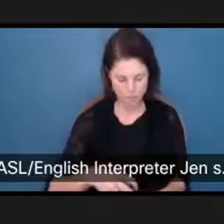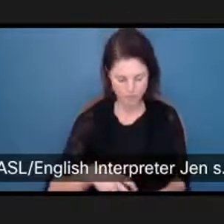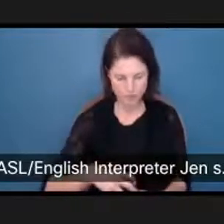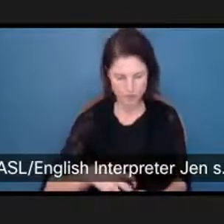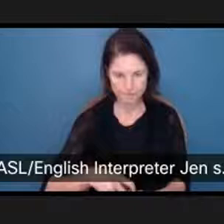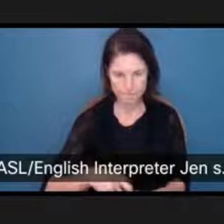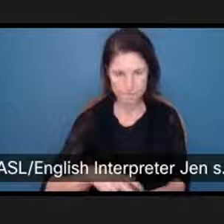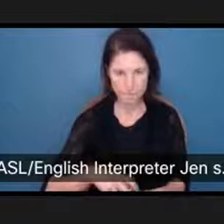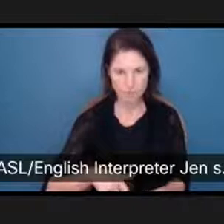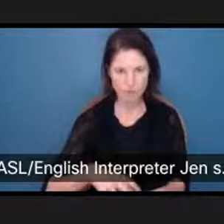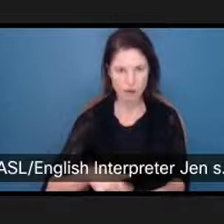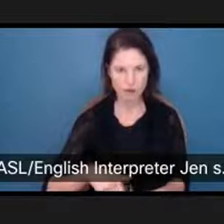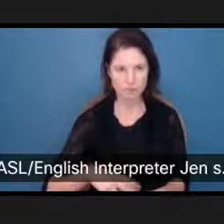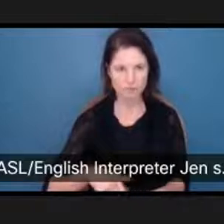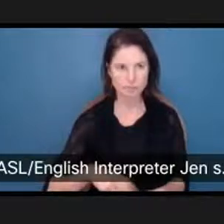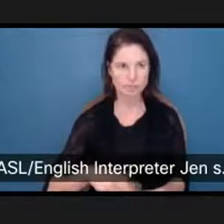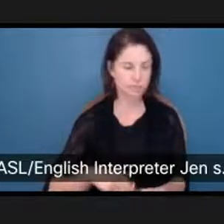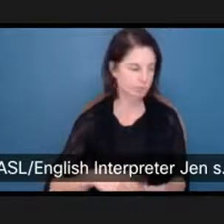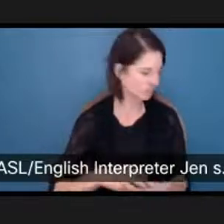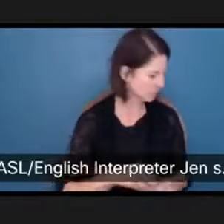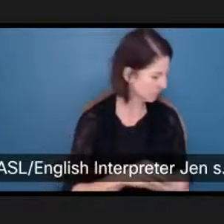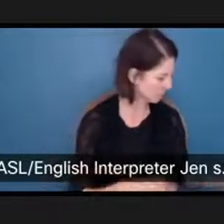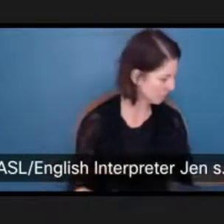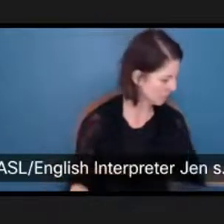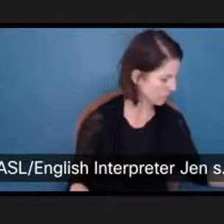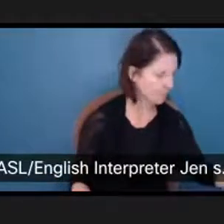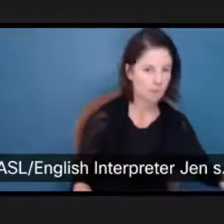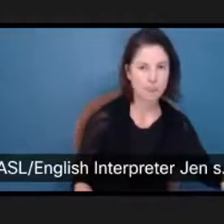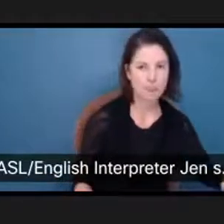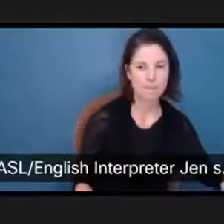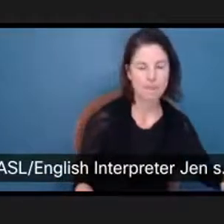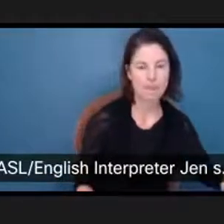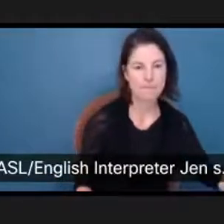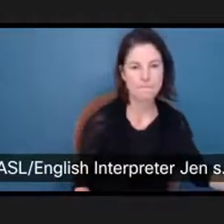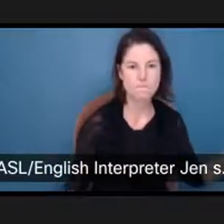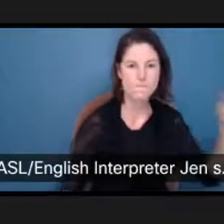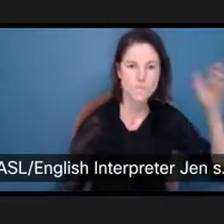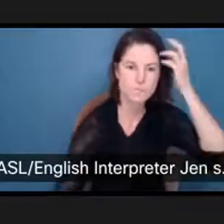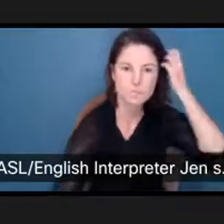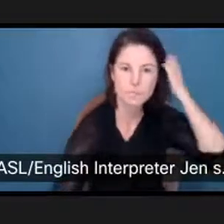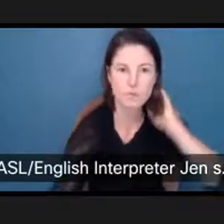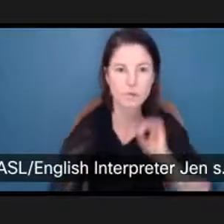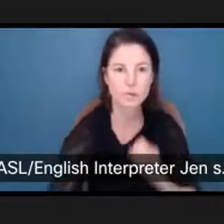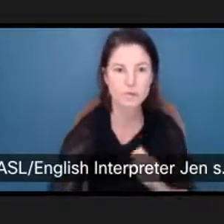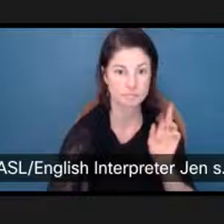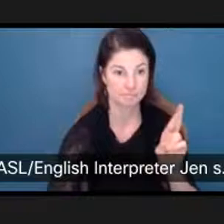vendors and to ensure that we've got services that are available for folks when it goes away.